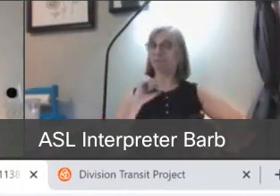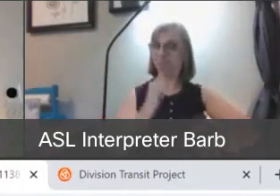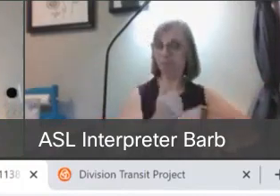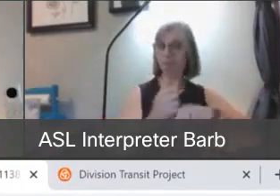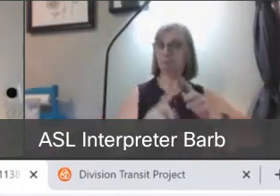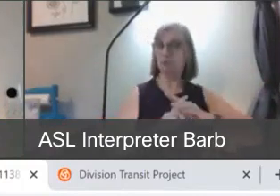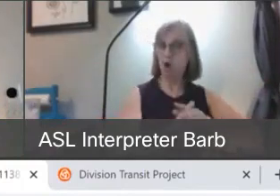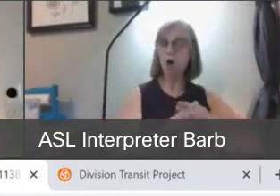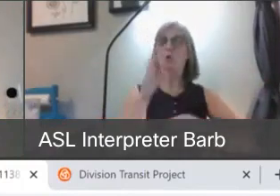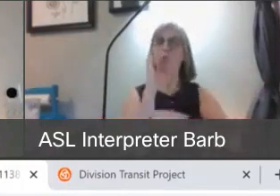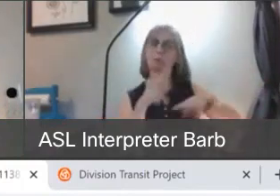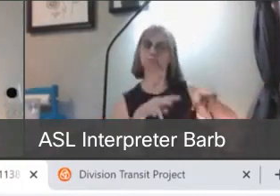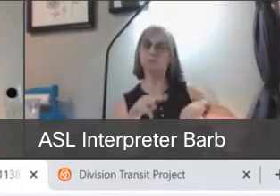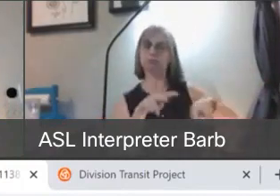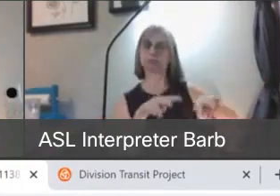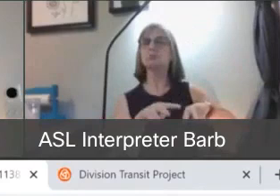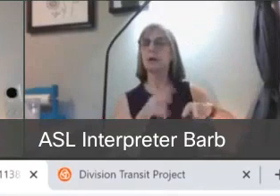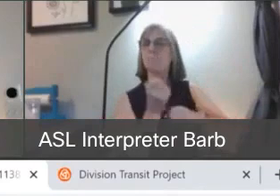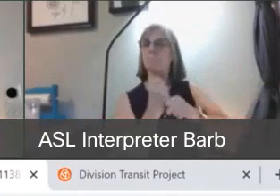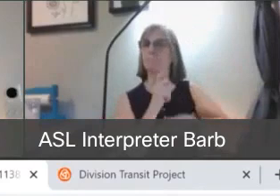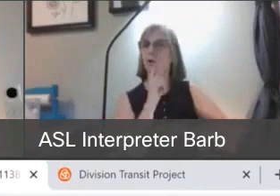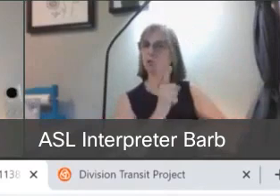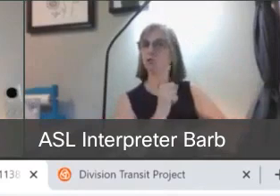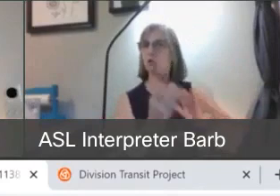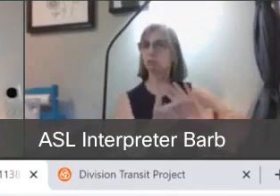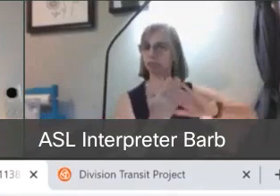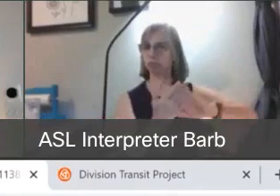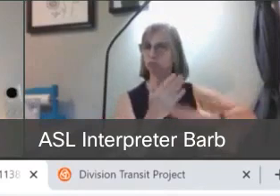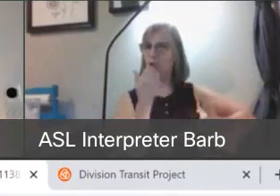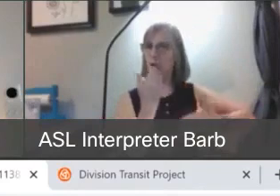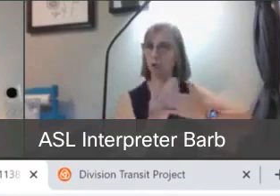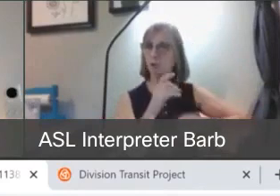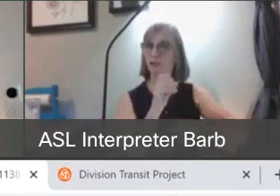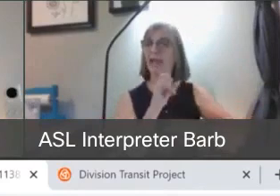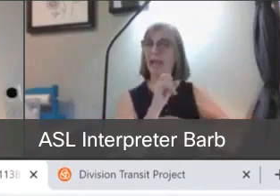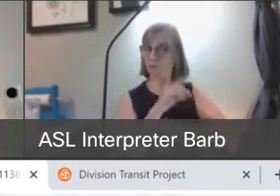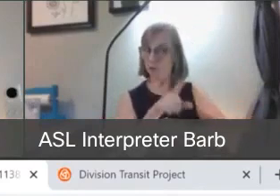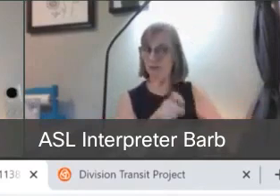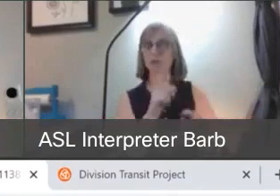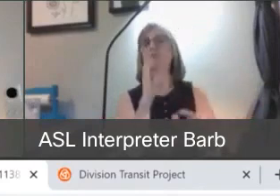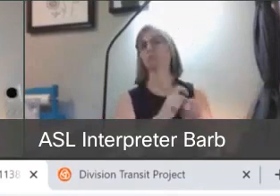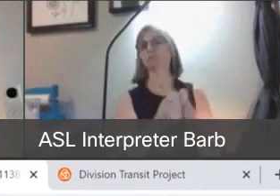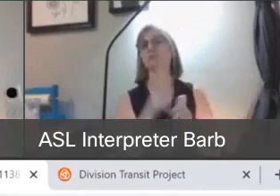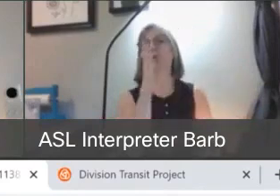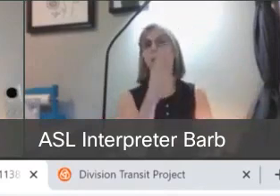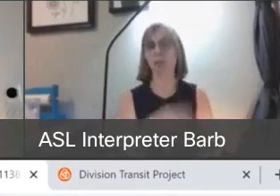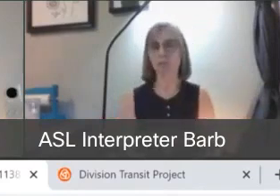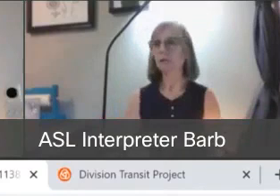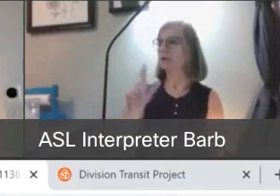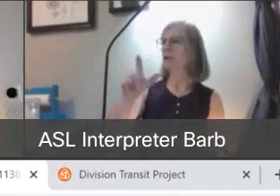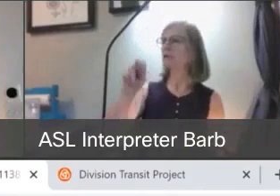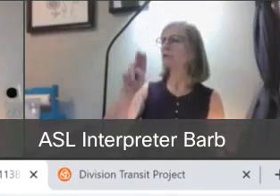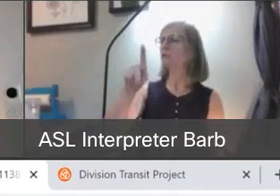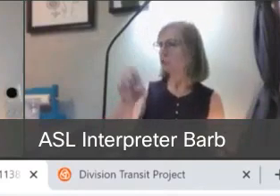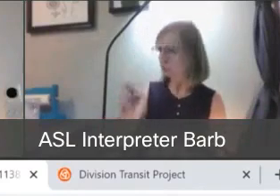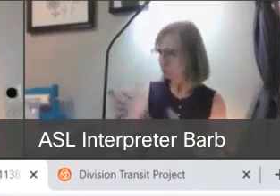working and make tweaks and adjustments after that if necessary. Luke, is there anything that you wanted to address as far as schedule is concerned?